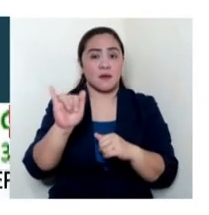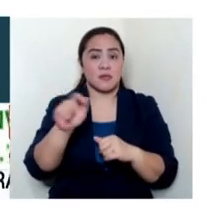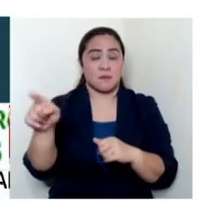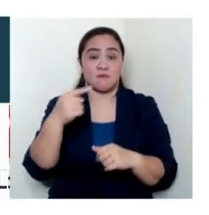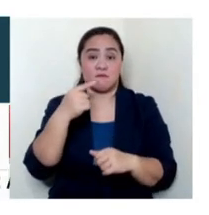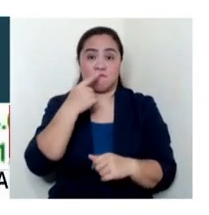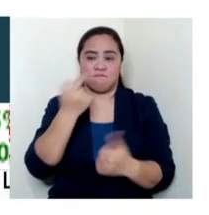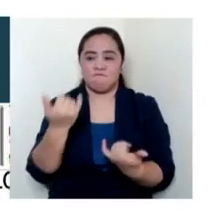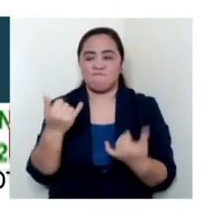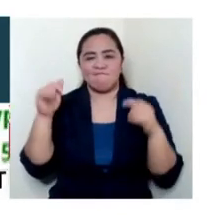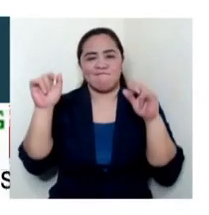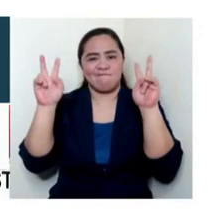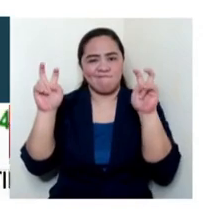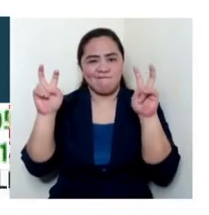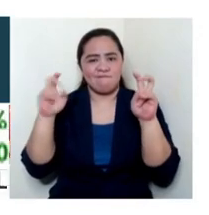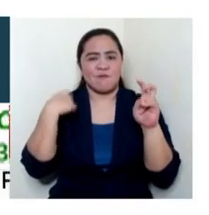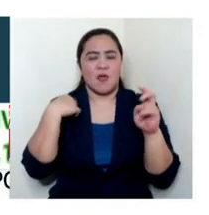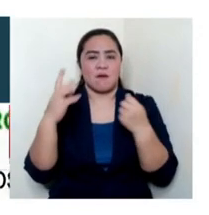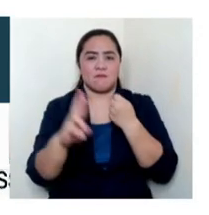to every single reservation